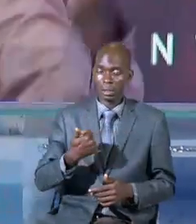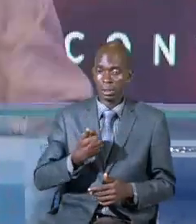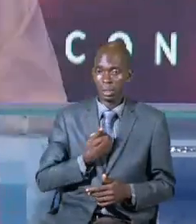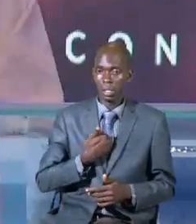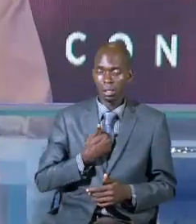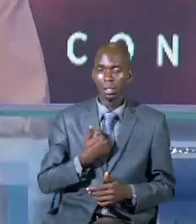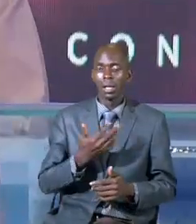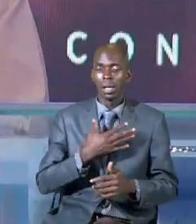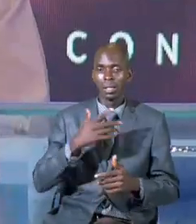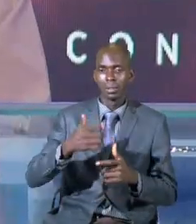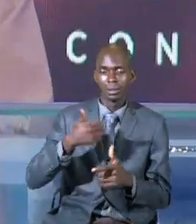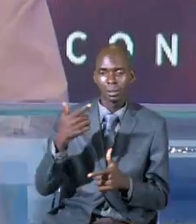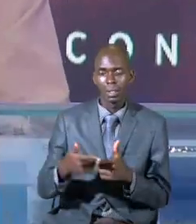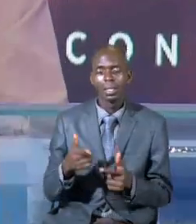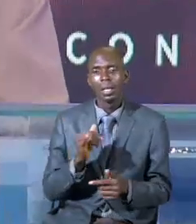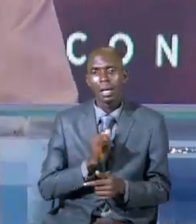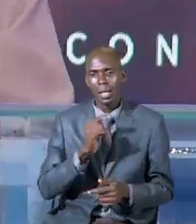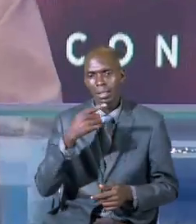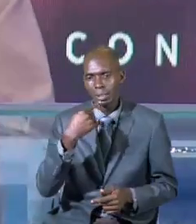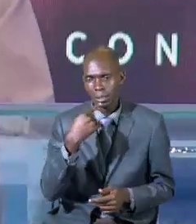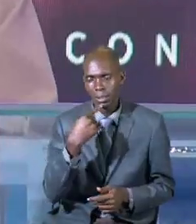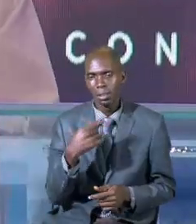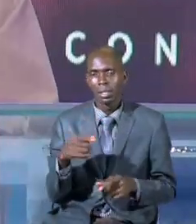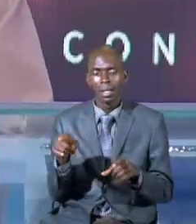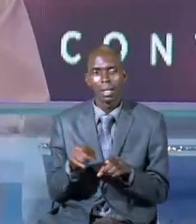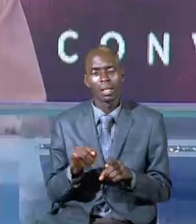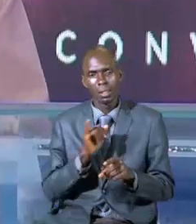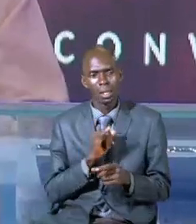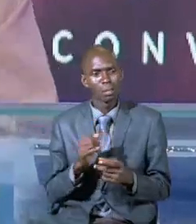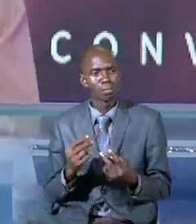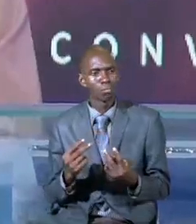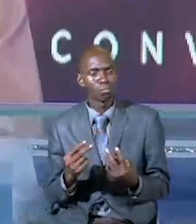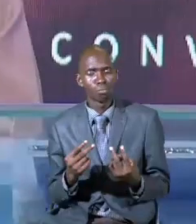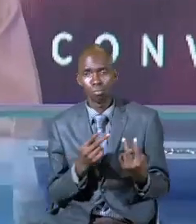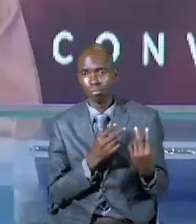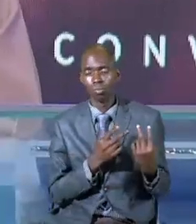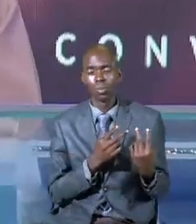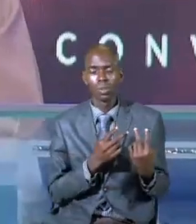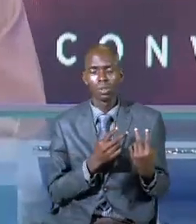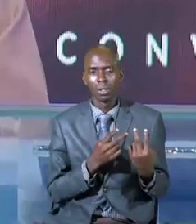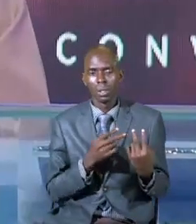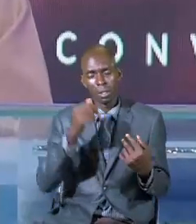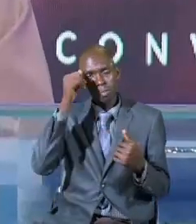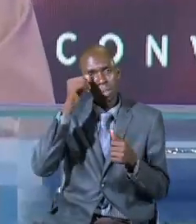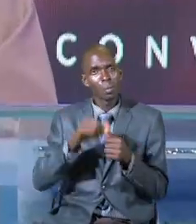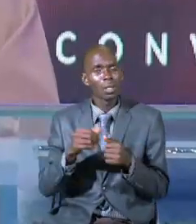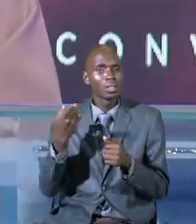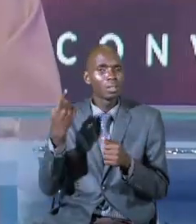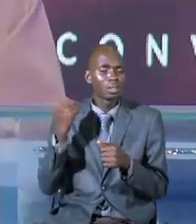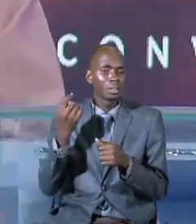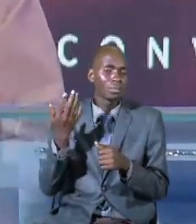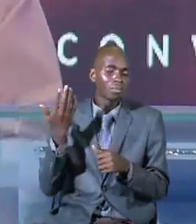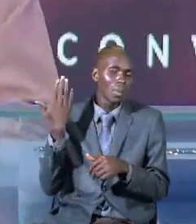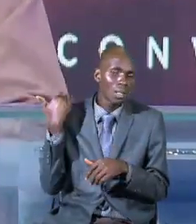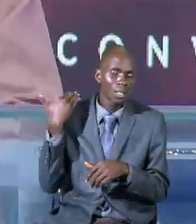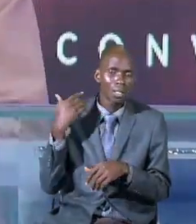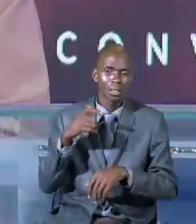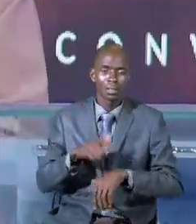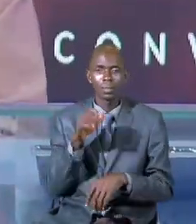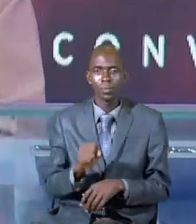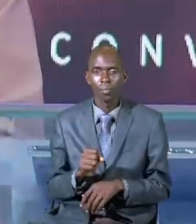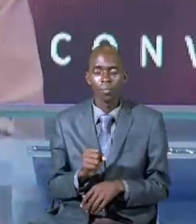I look back in the earlier days, as I look back at Paul, as I look